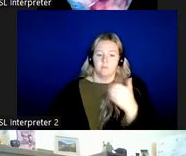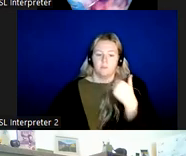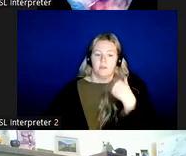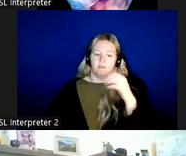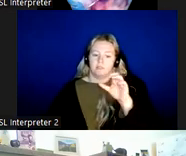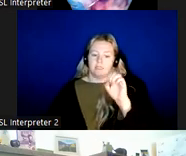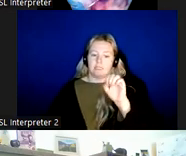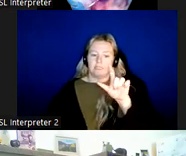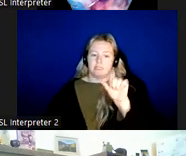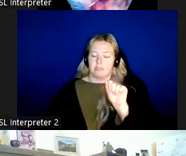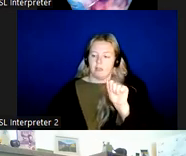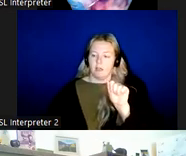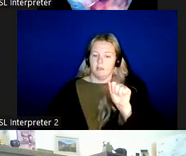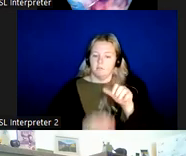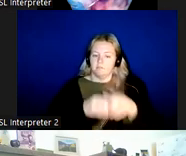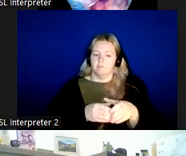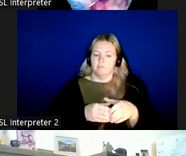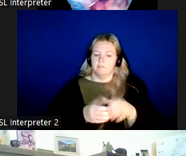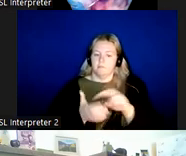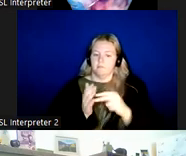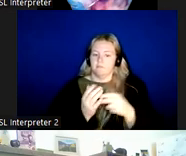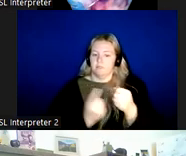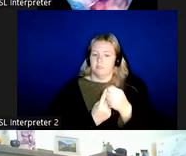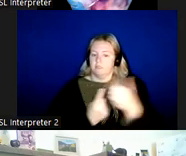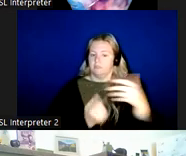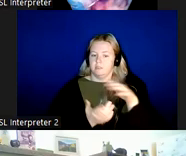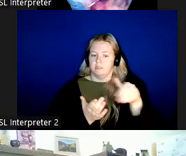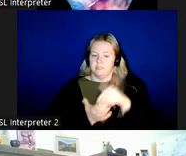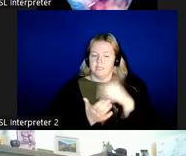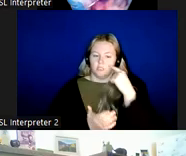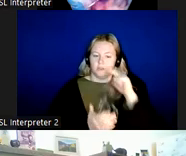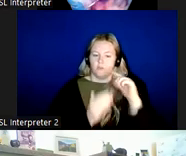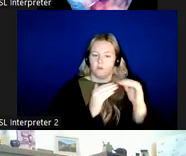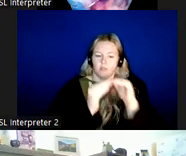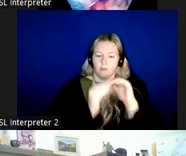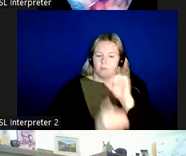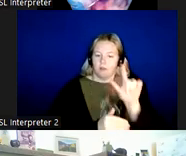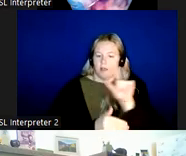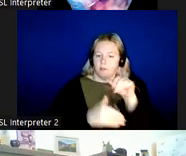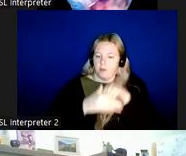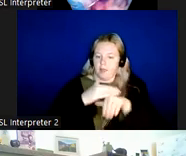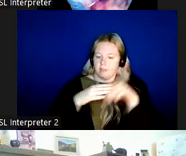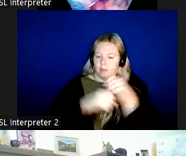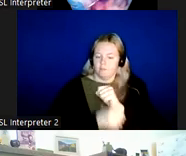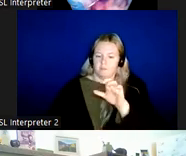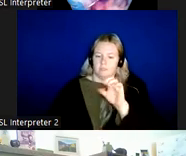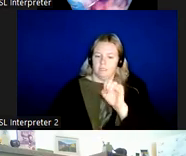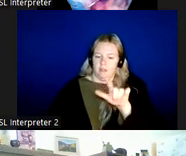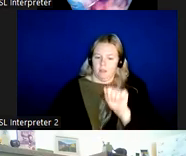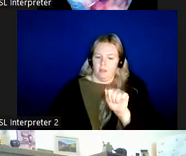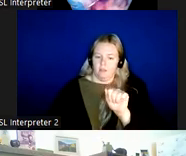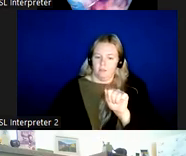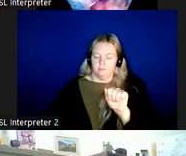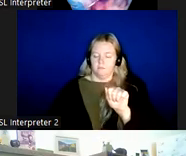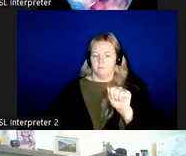So CELA is the Center for Equitable Library Access, and we're able to help